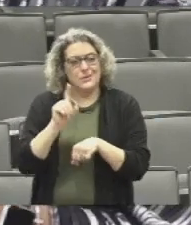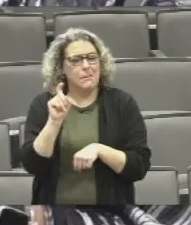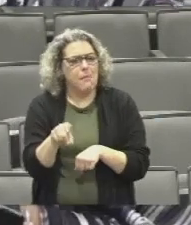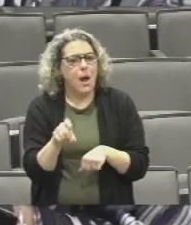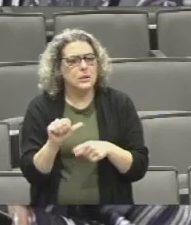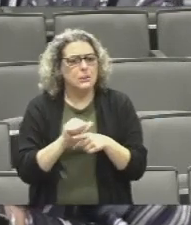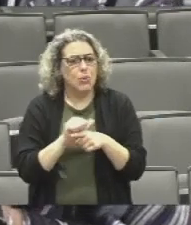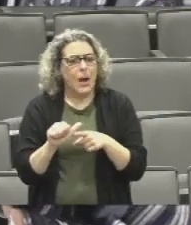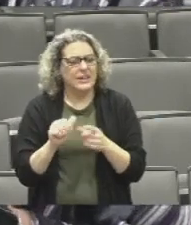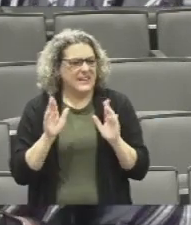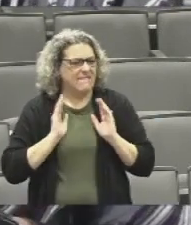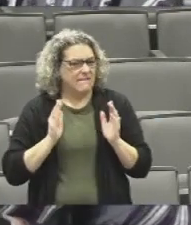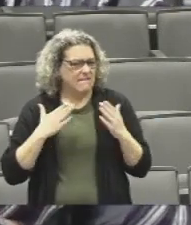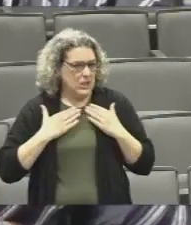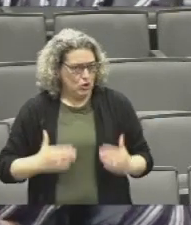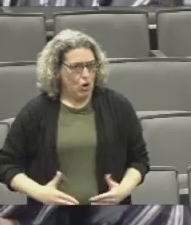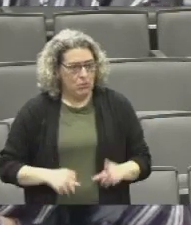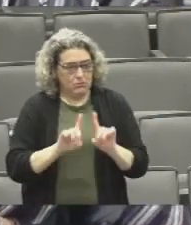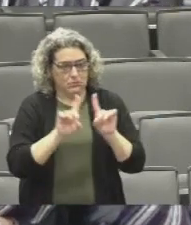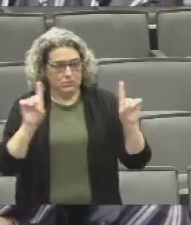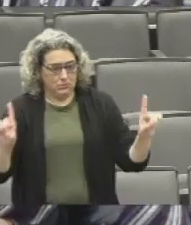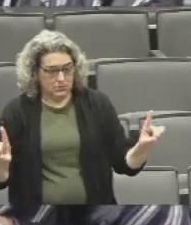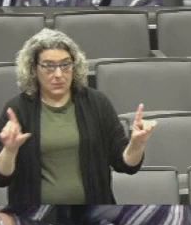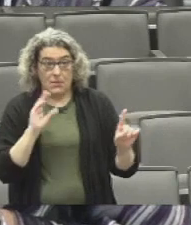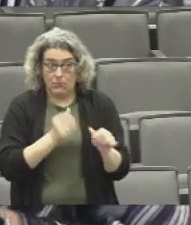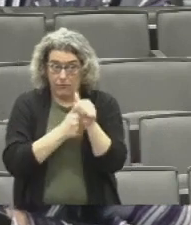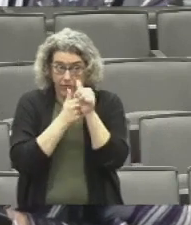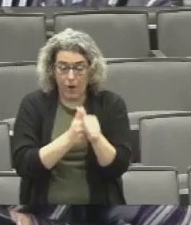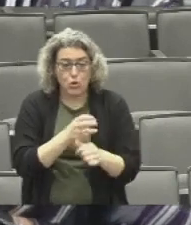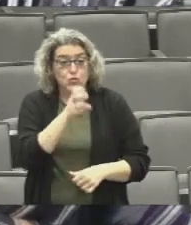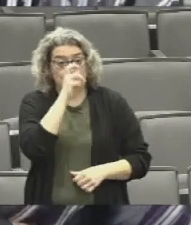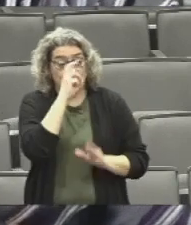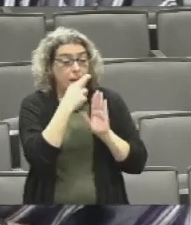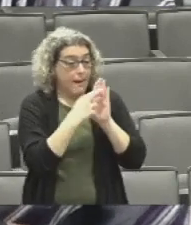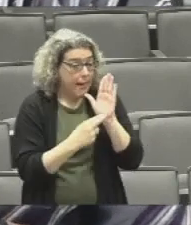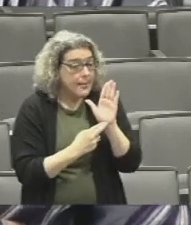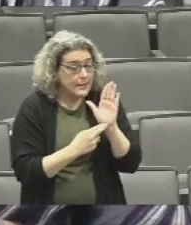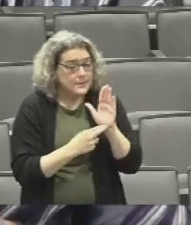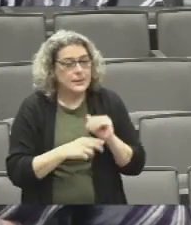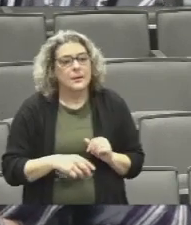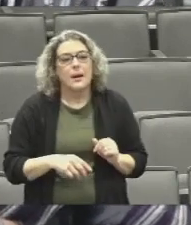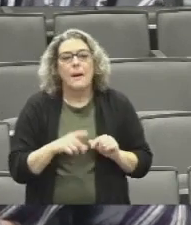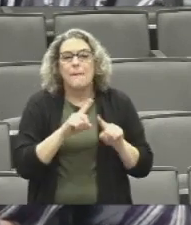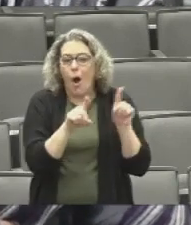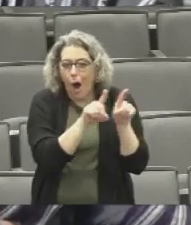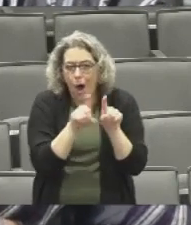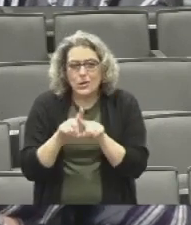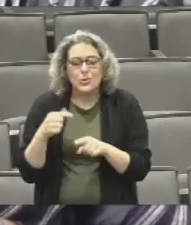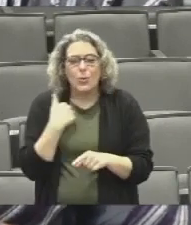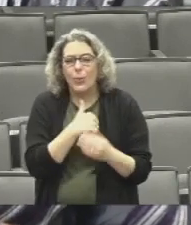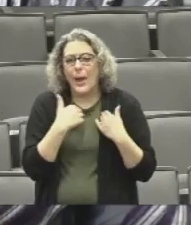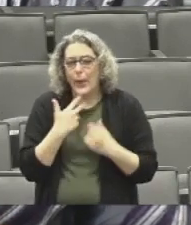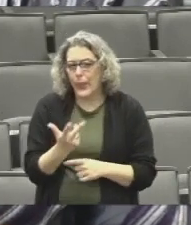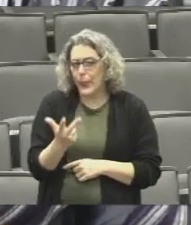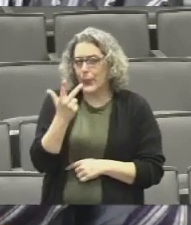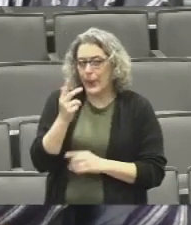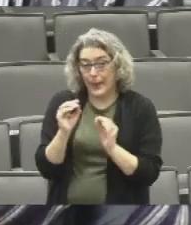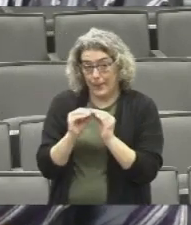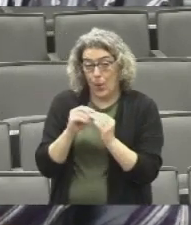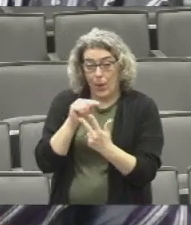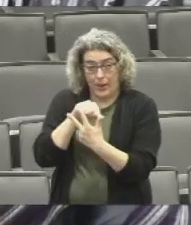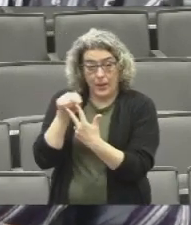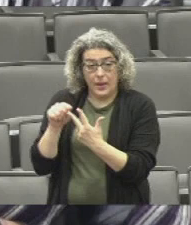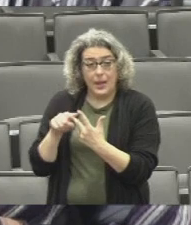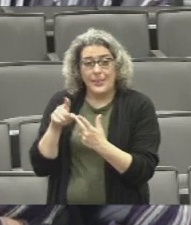physical distancing and with very strict guidelines. But we also had three other categories that were specific